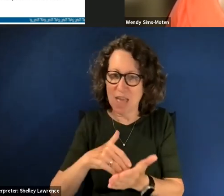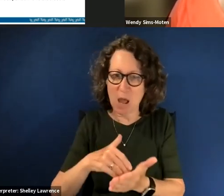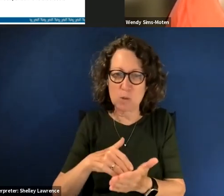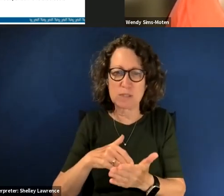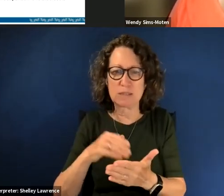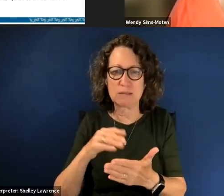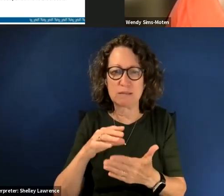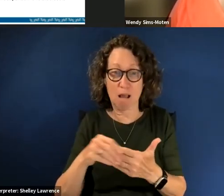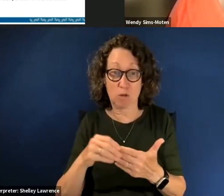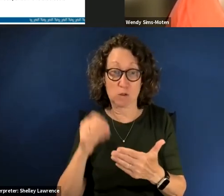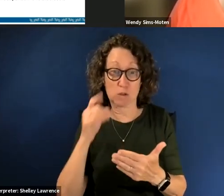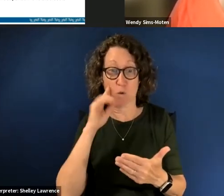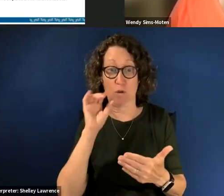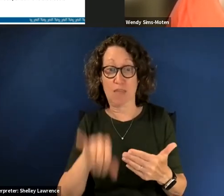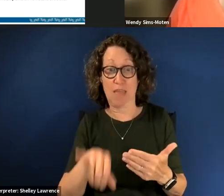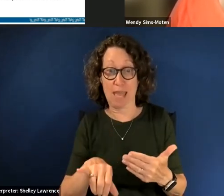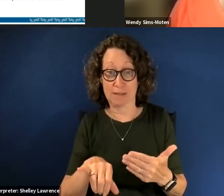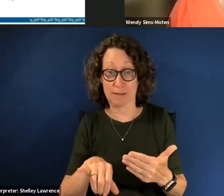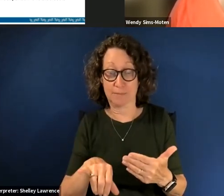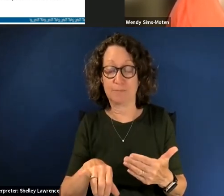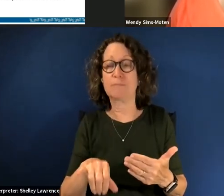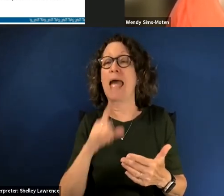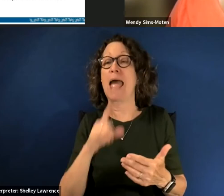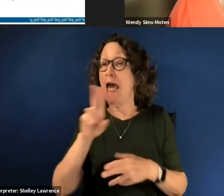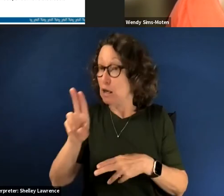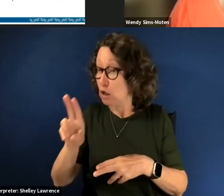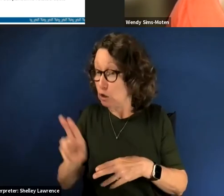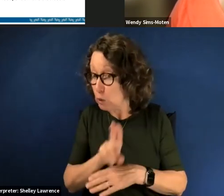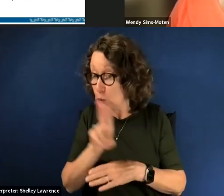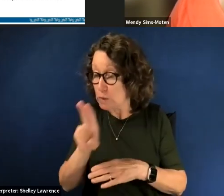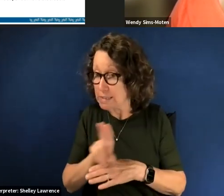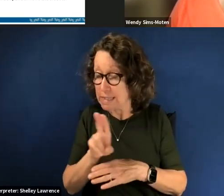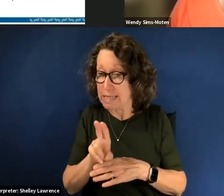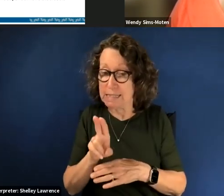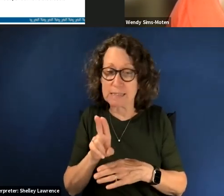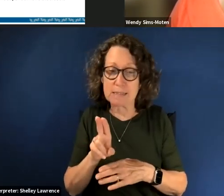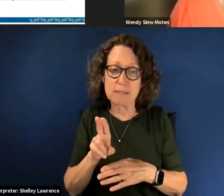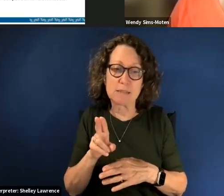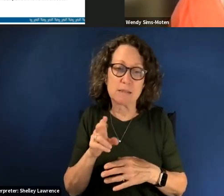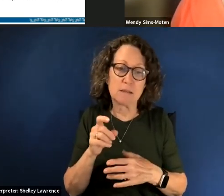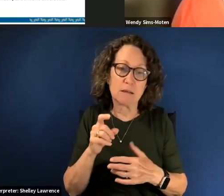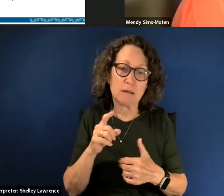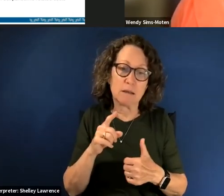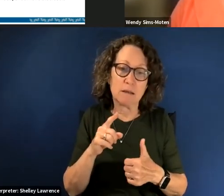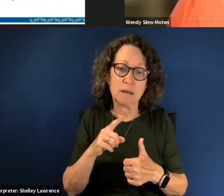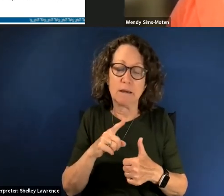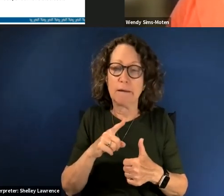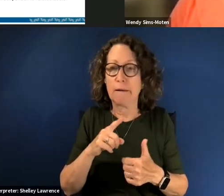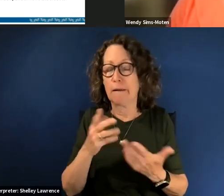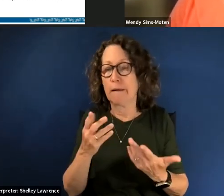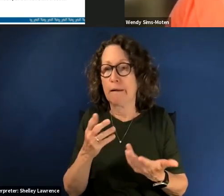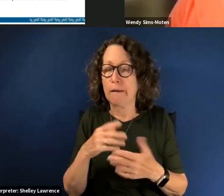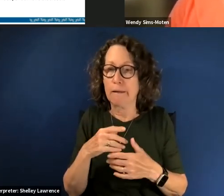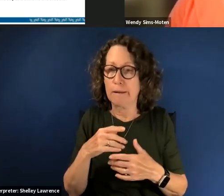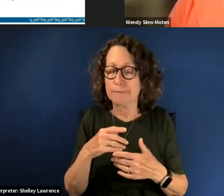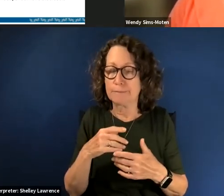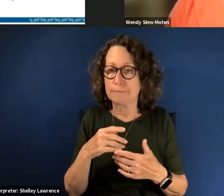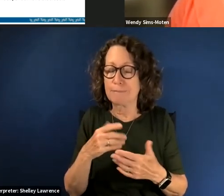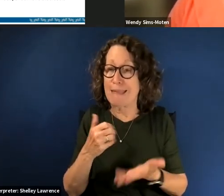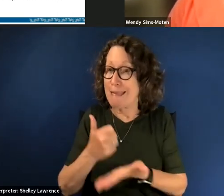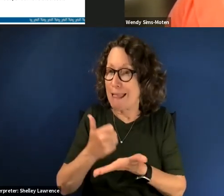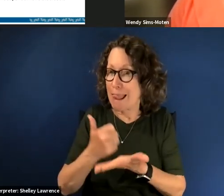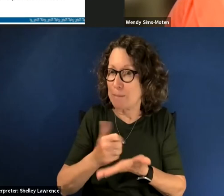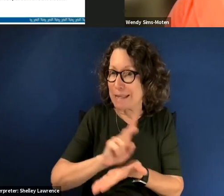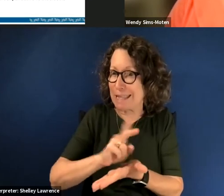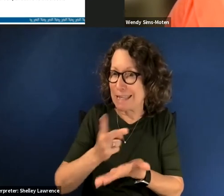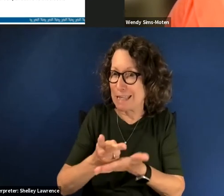this. And then the uses are, the allowable uses are, you know, kind of to help our